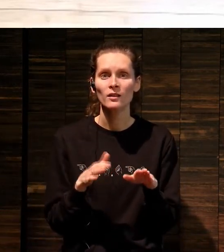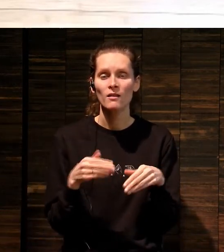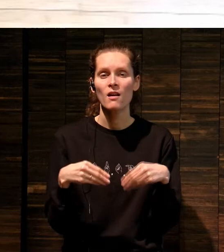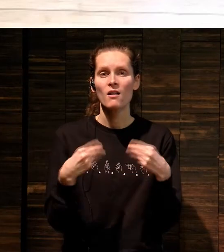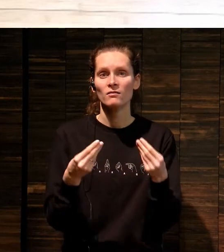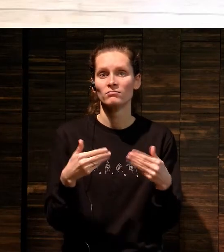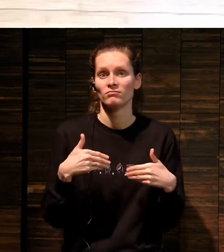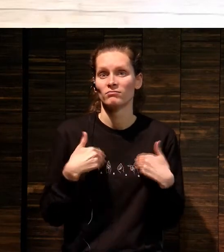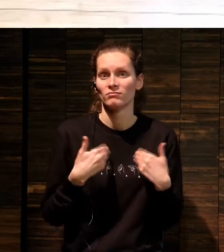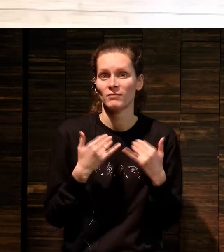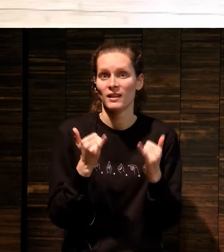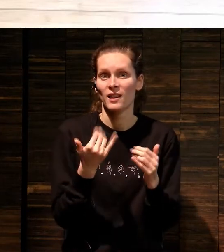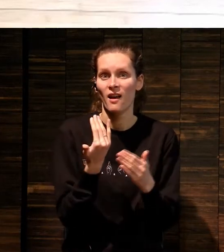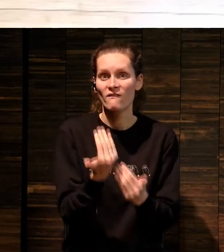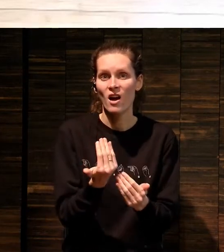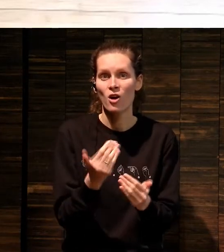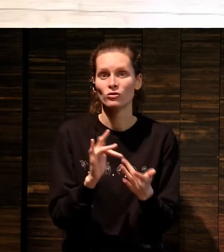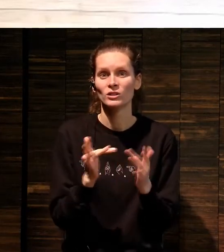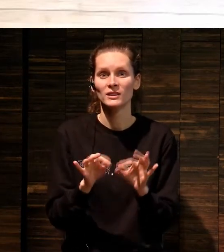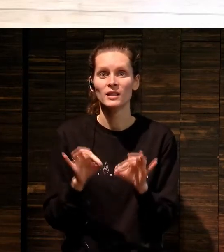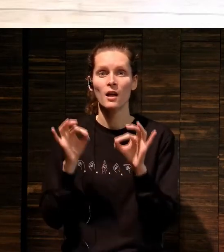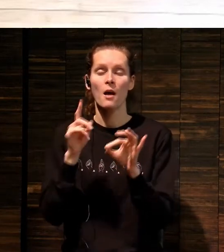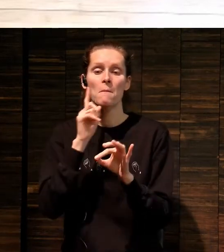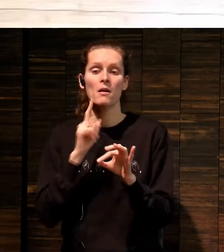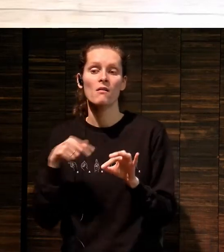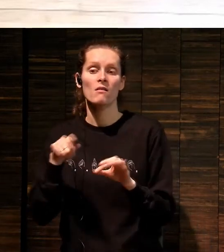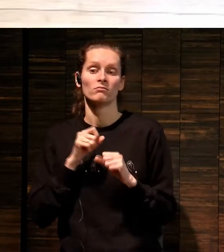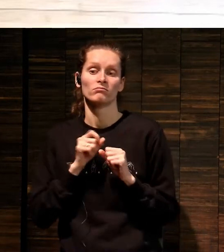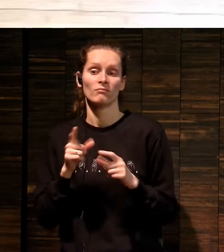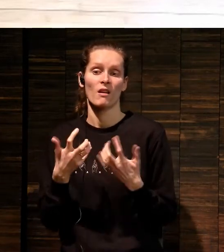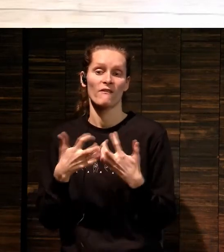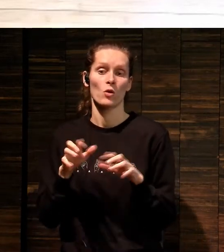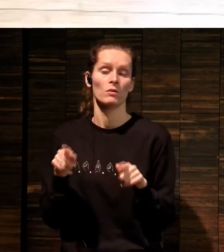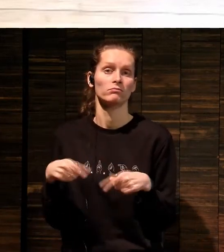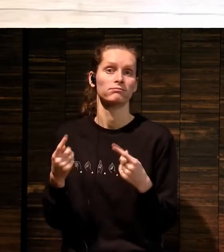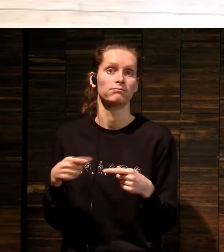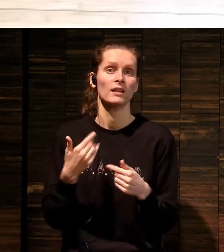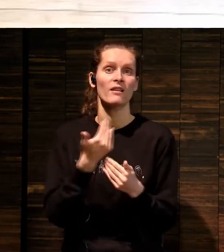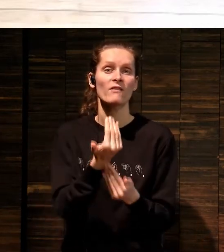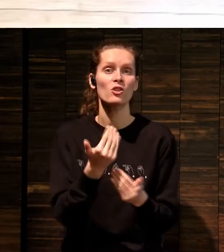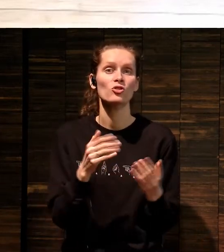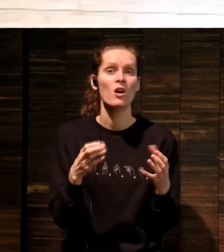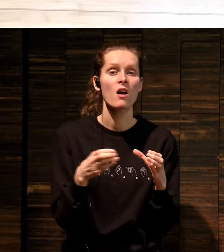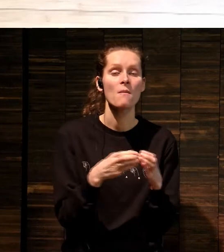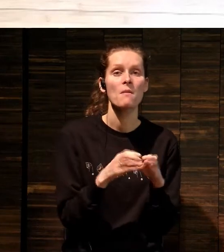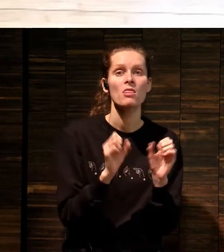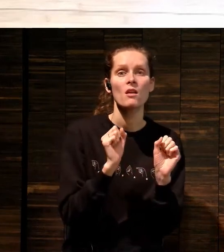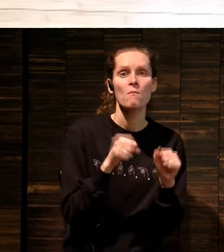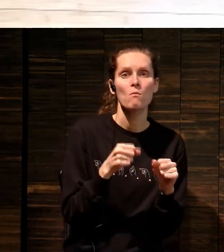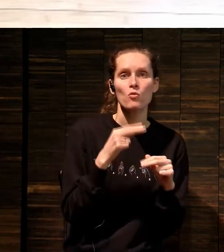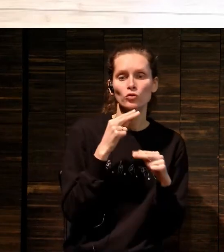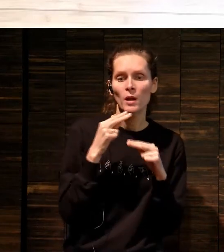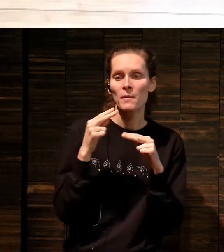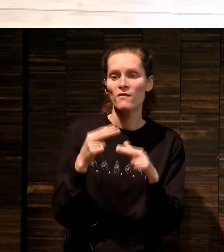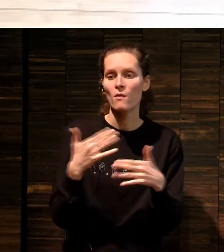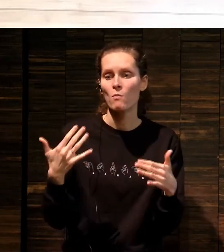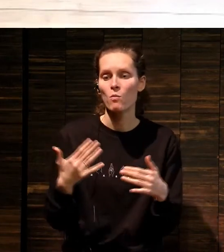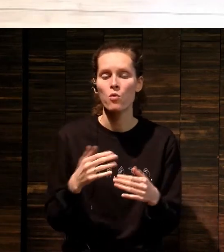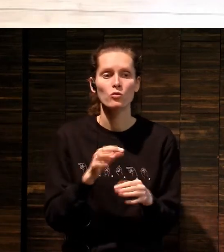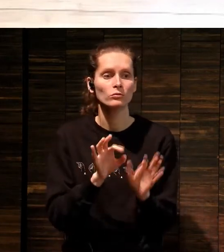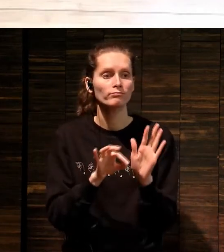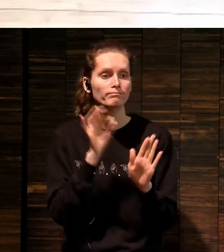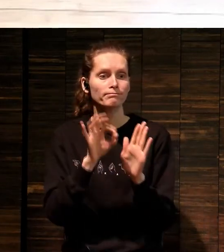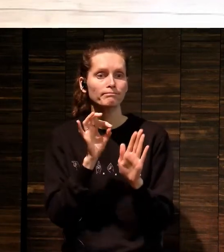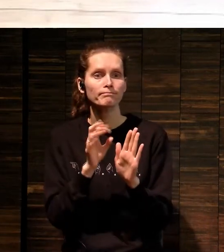on code solutions. You can then come in knowing that you're covered to about 95%